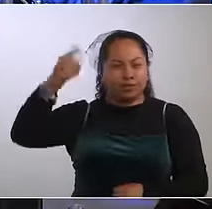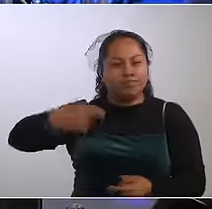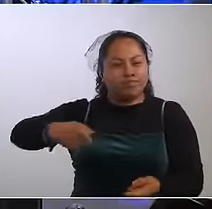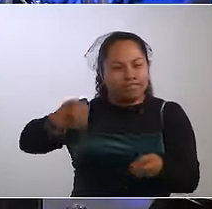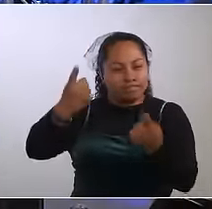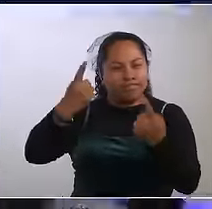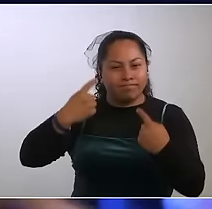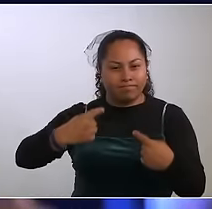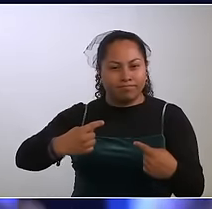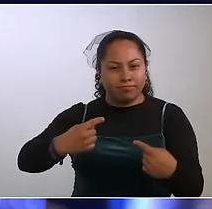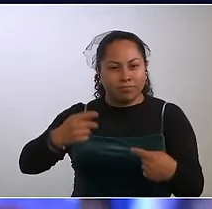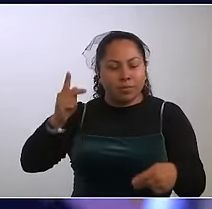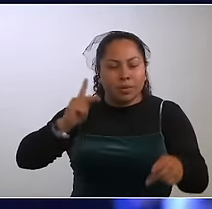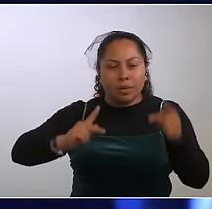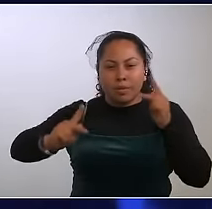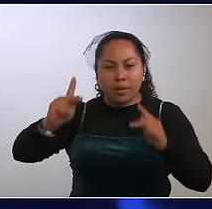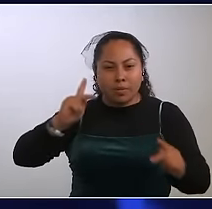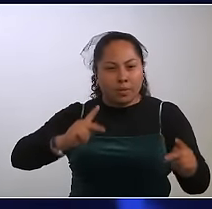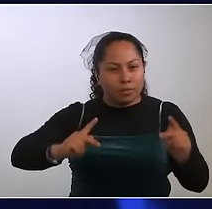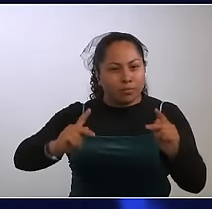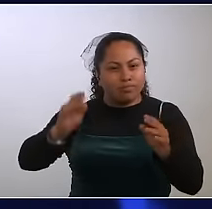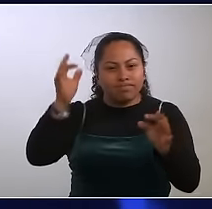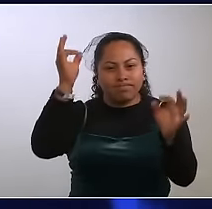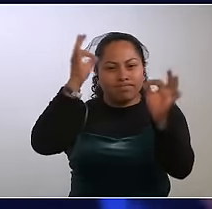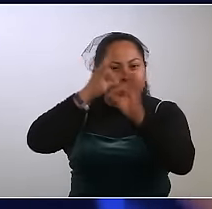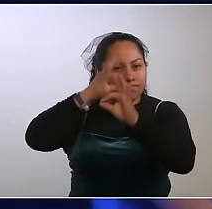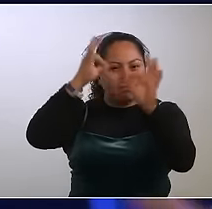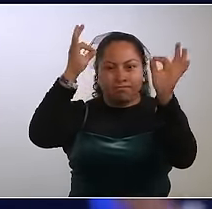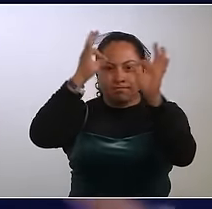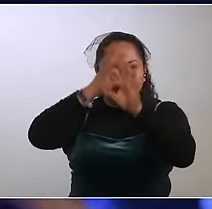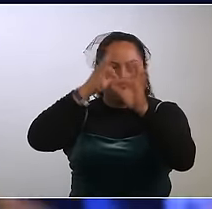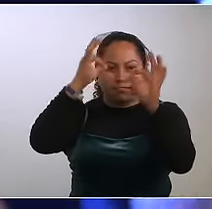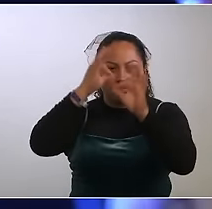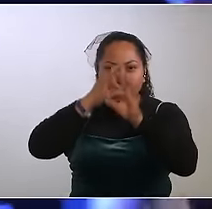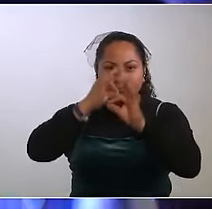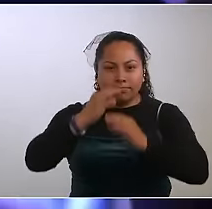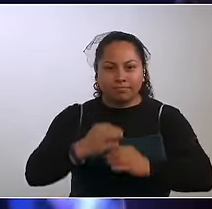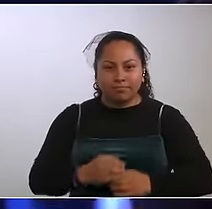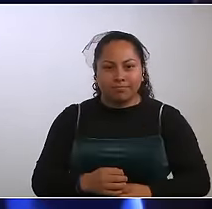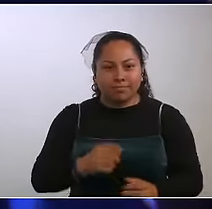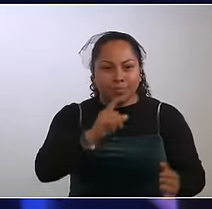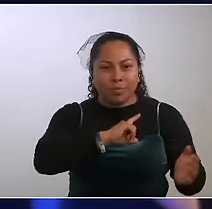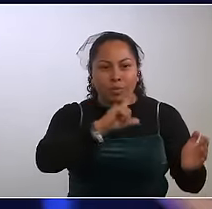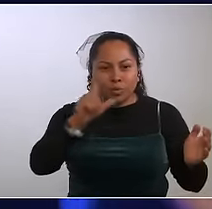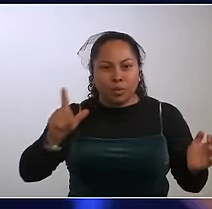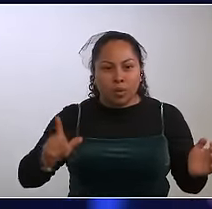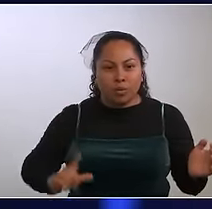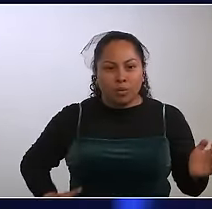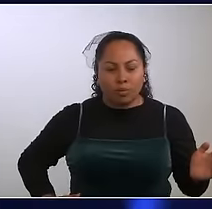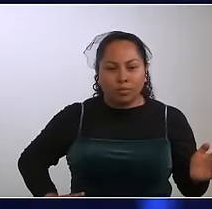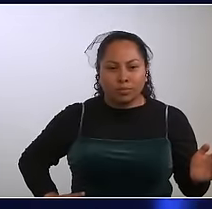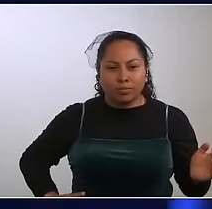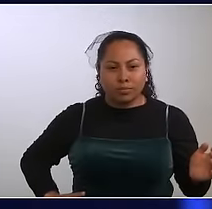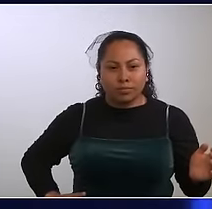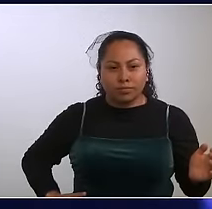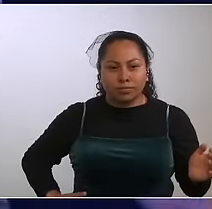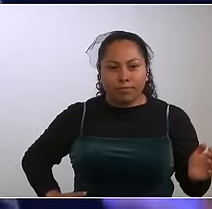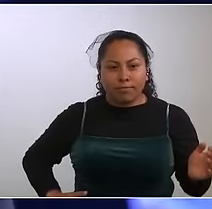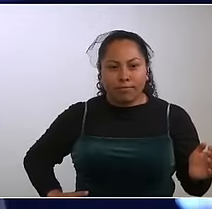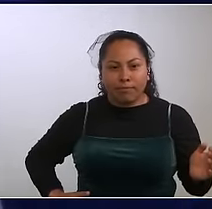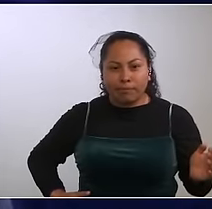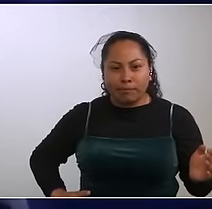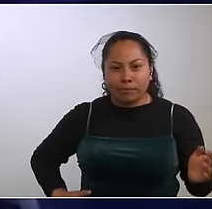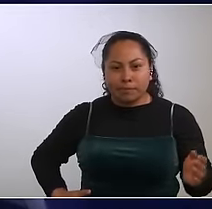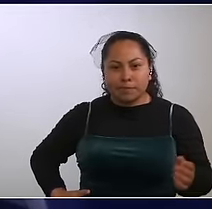to know what happened. La gente no va a saber qué sucedió. Because the Lord will have turned them over porque el Señor los habrá dado